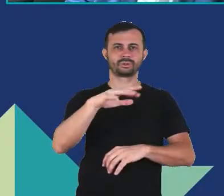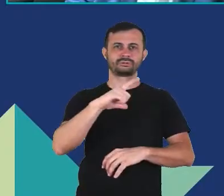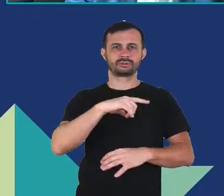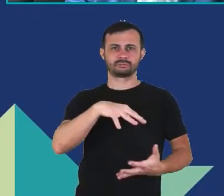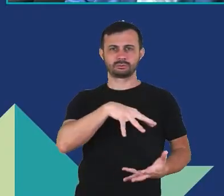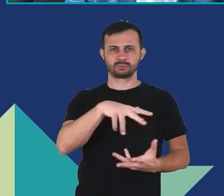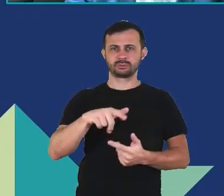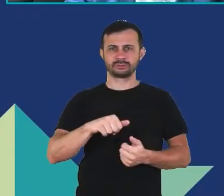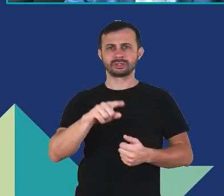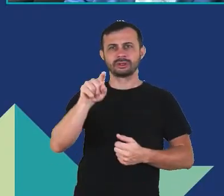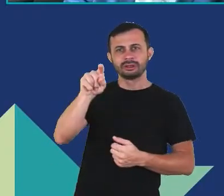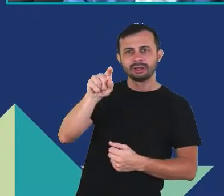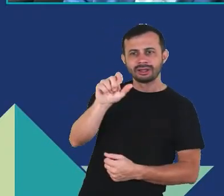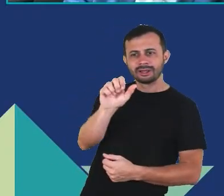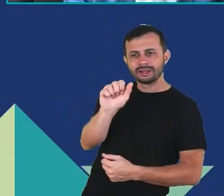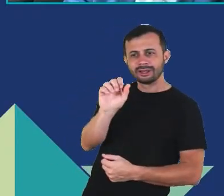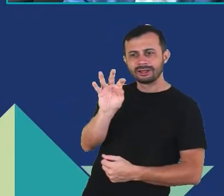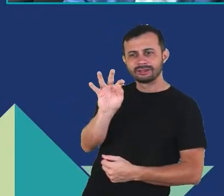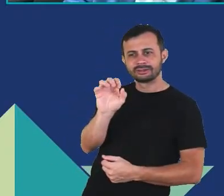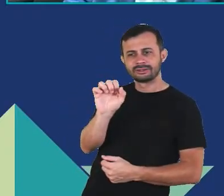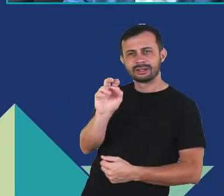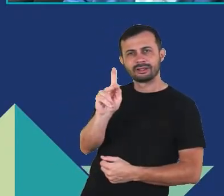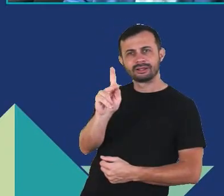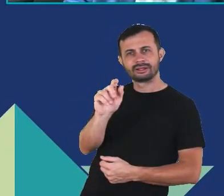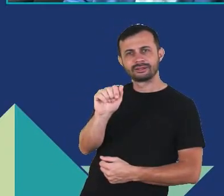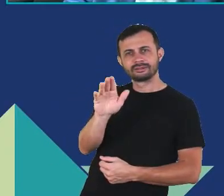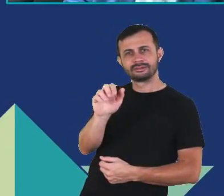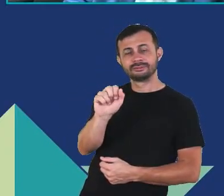a year. So basically, it's almost